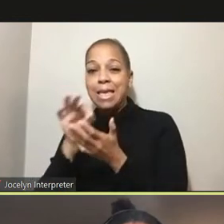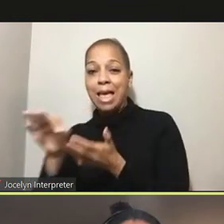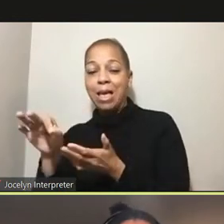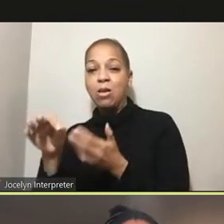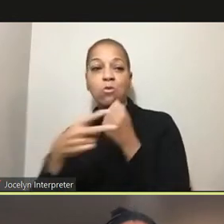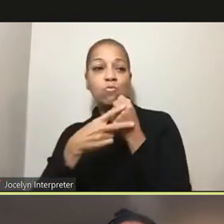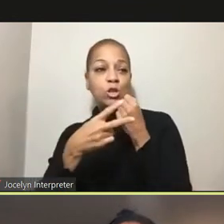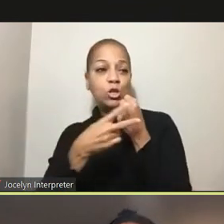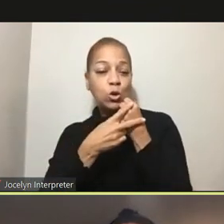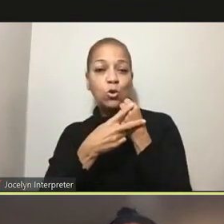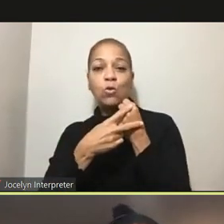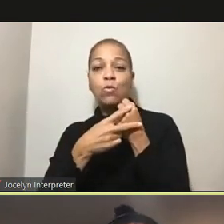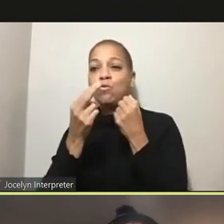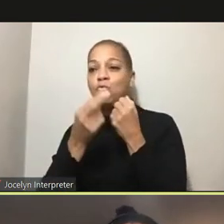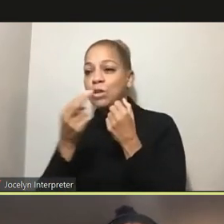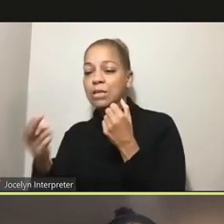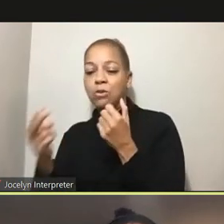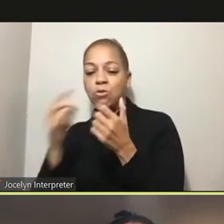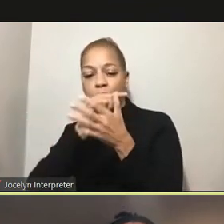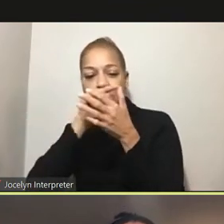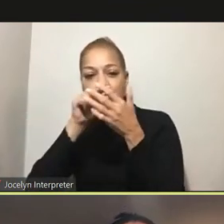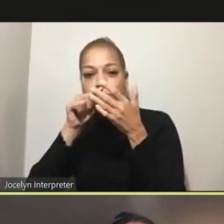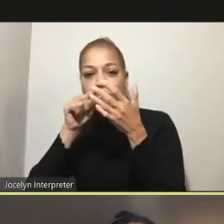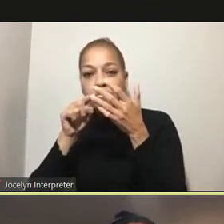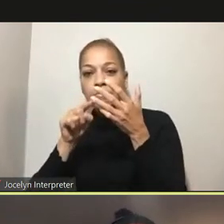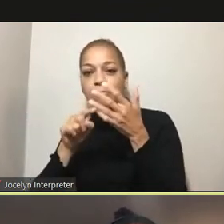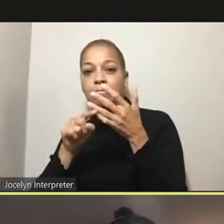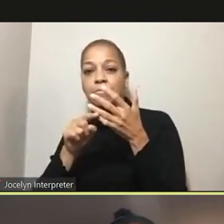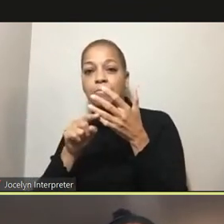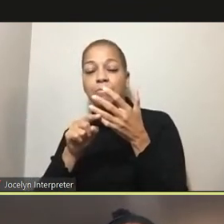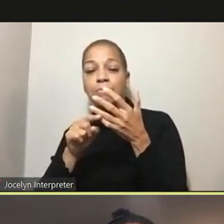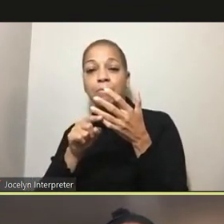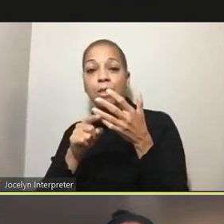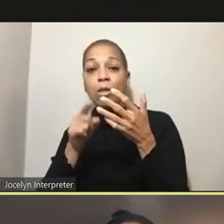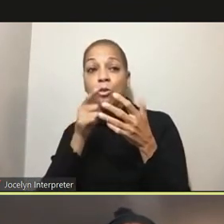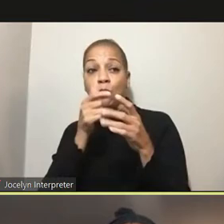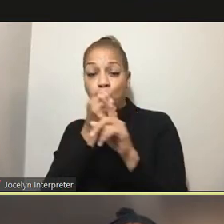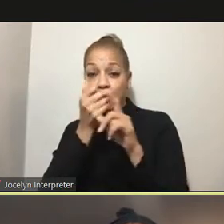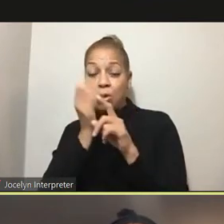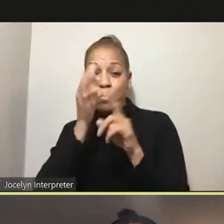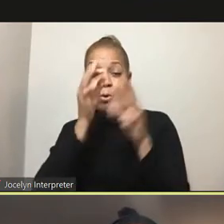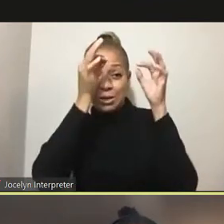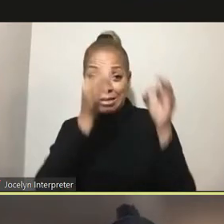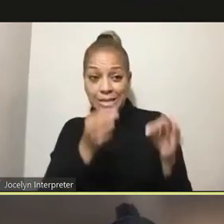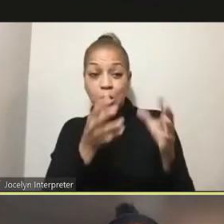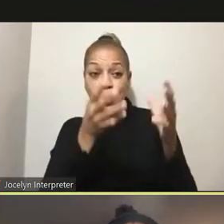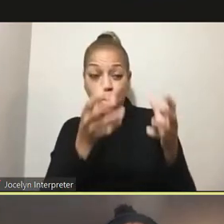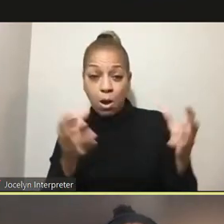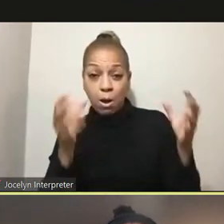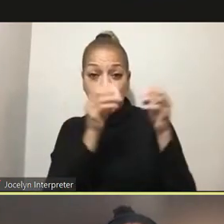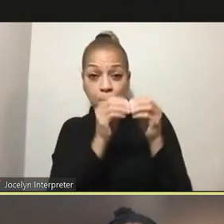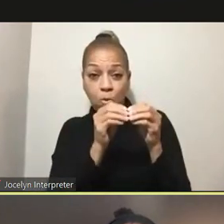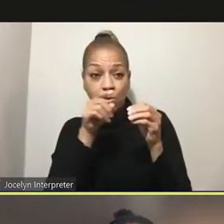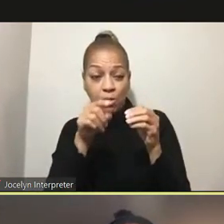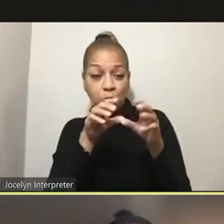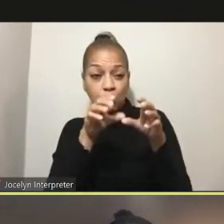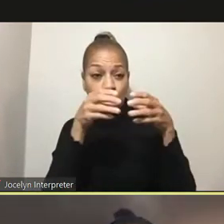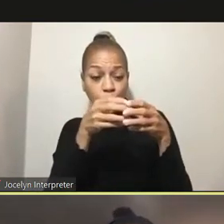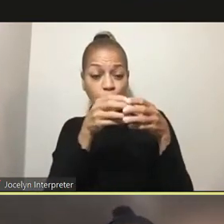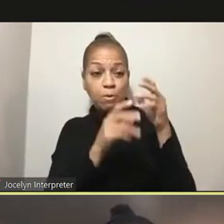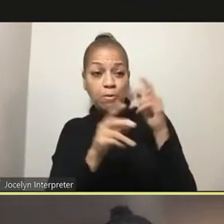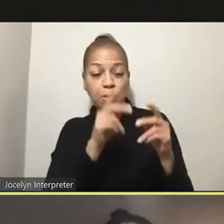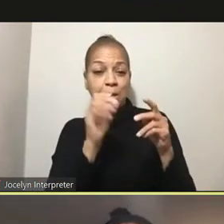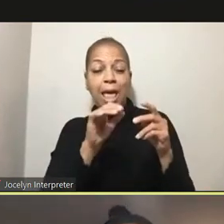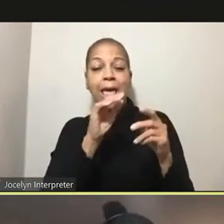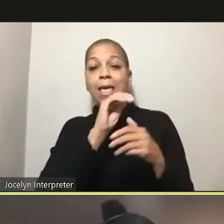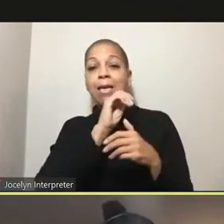the resources, all of it. You either are going to decide that you want more for this group of people and all of